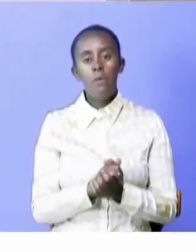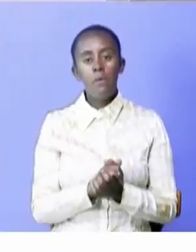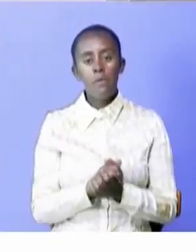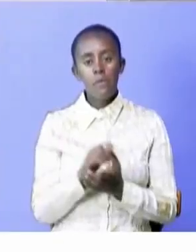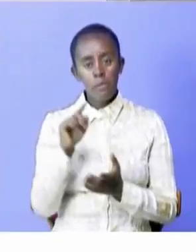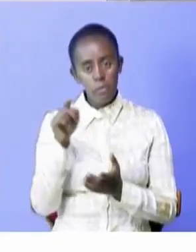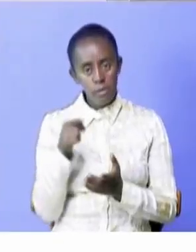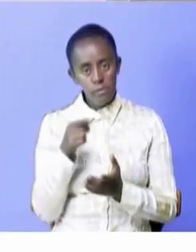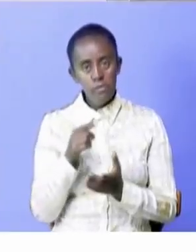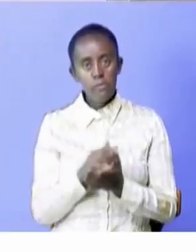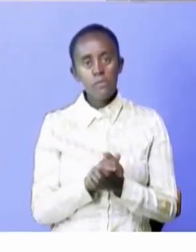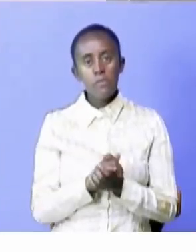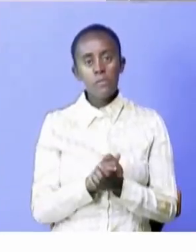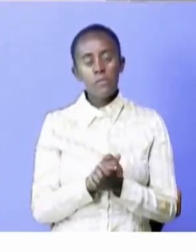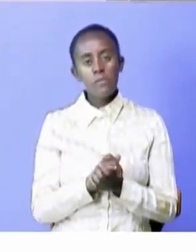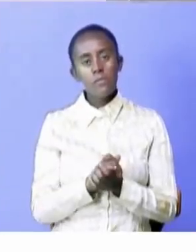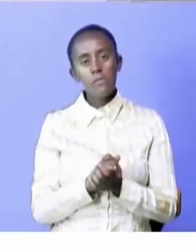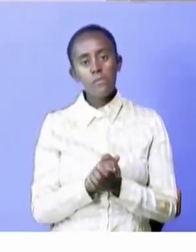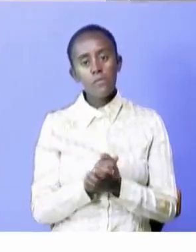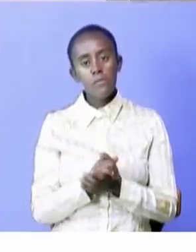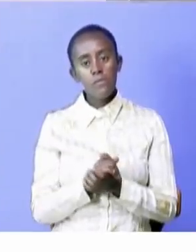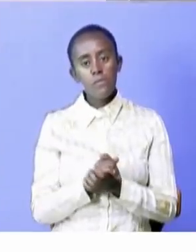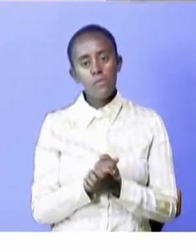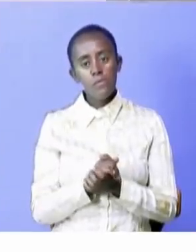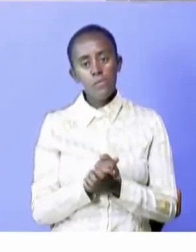comma, my mother,